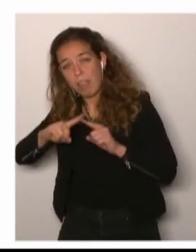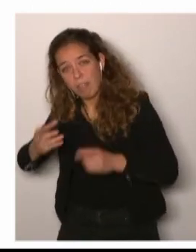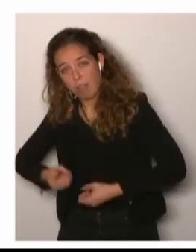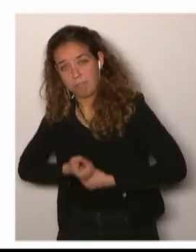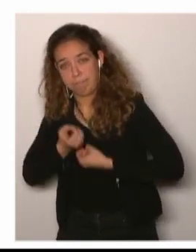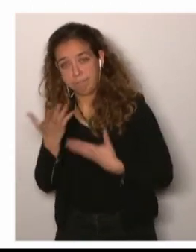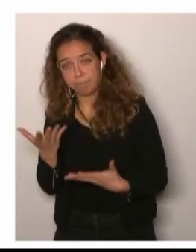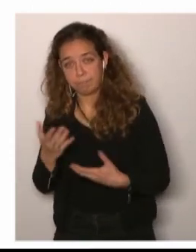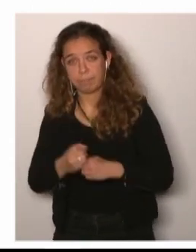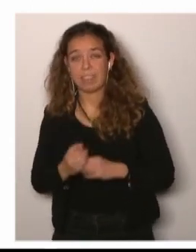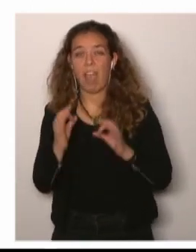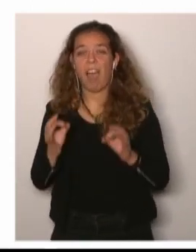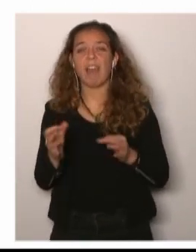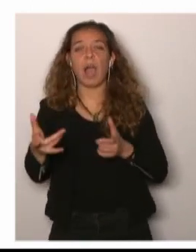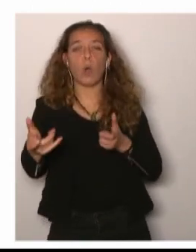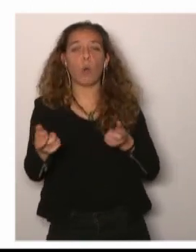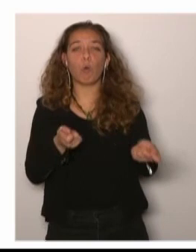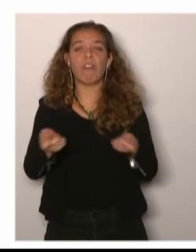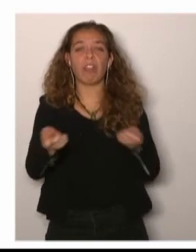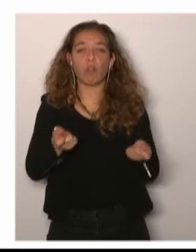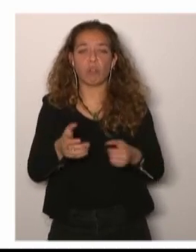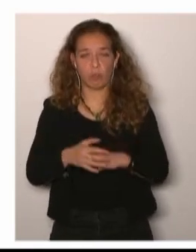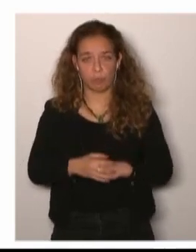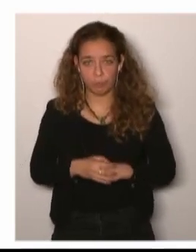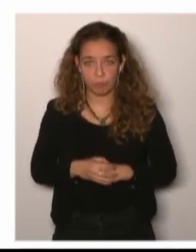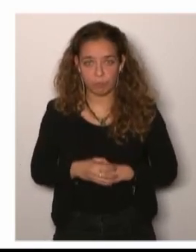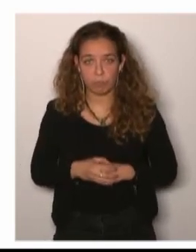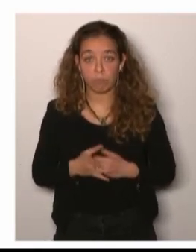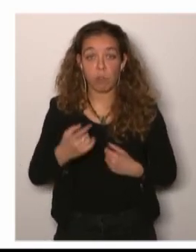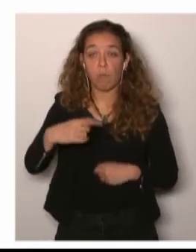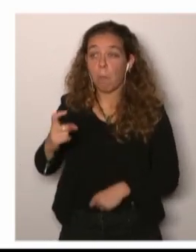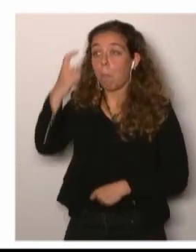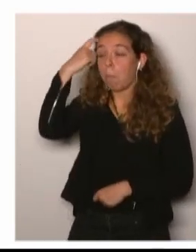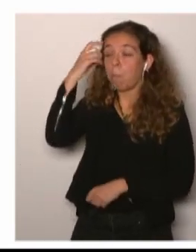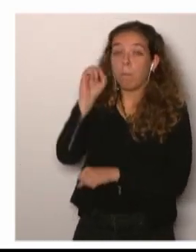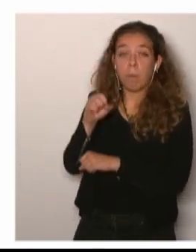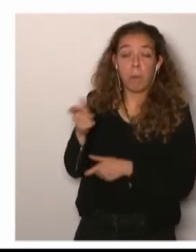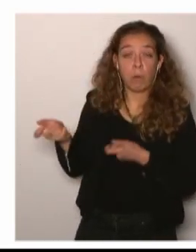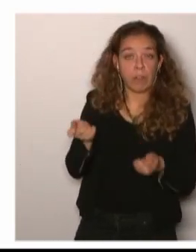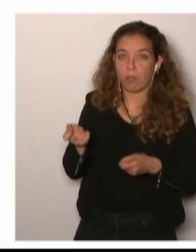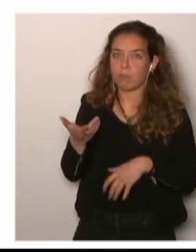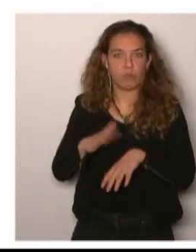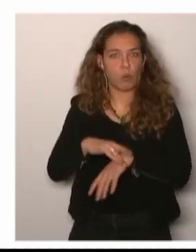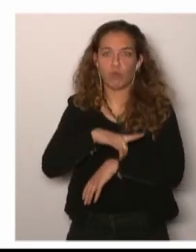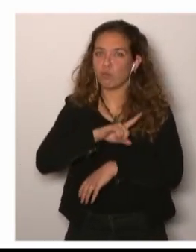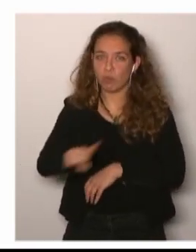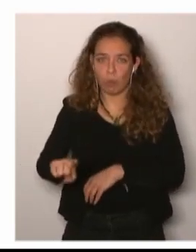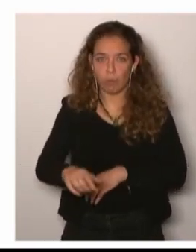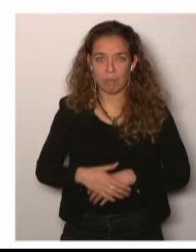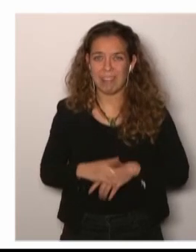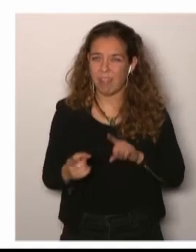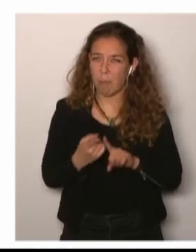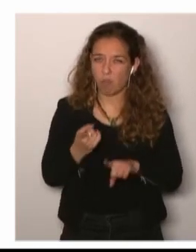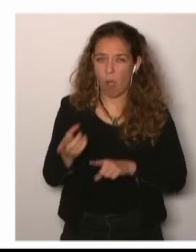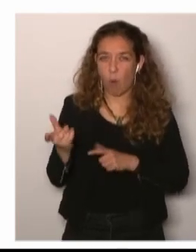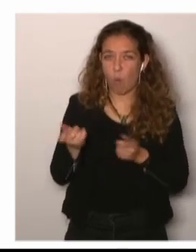the governance. Now you might say, well, we don't care about the governance, but in fact you should, because the governance is